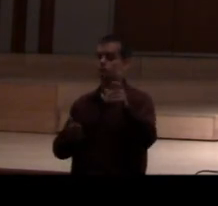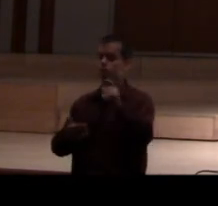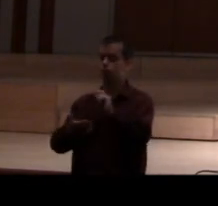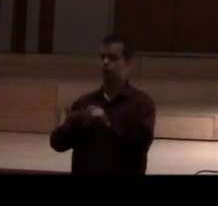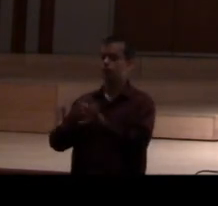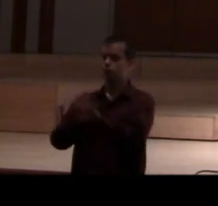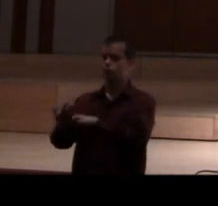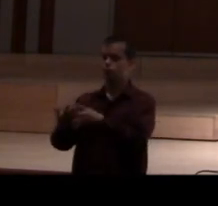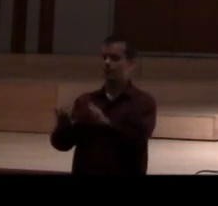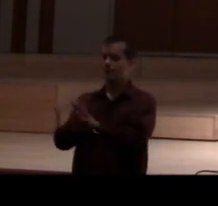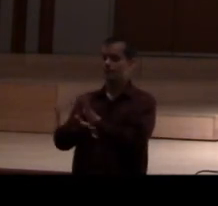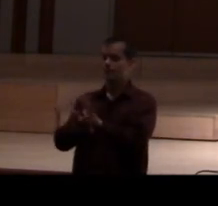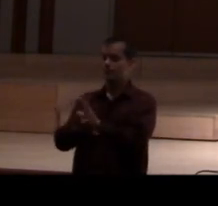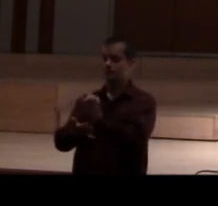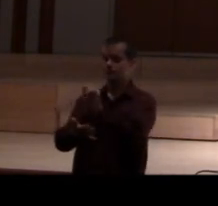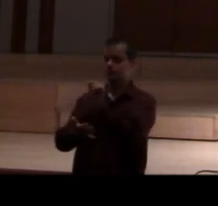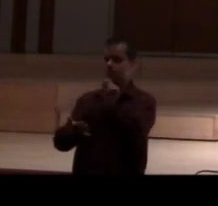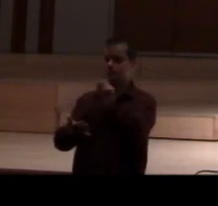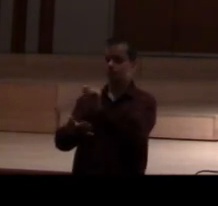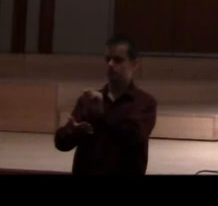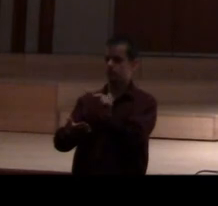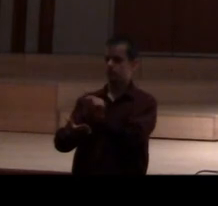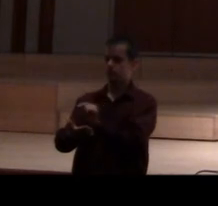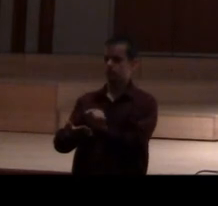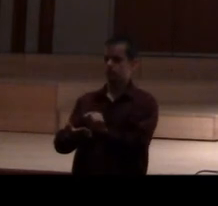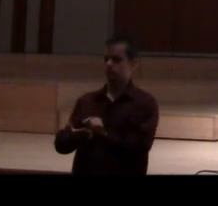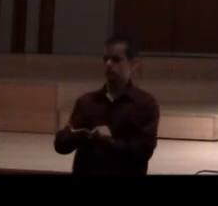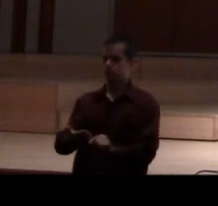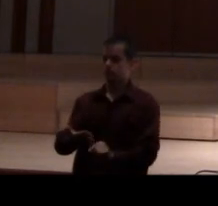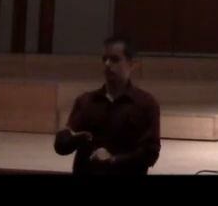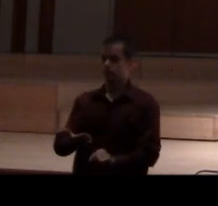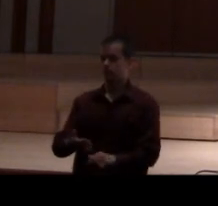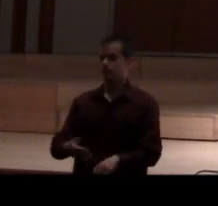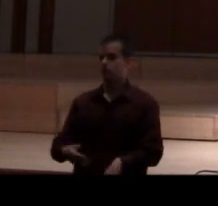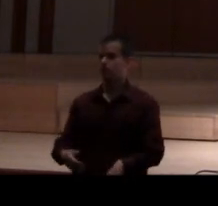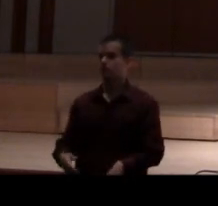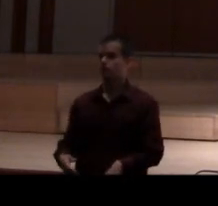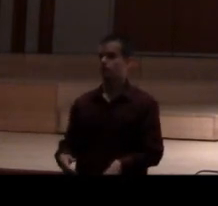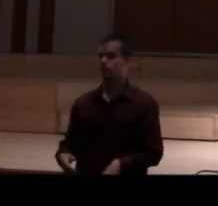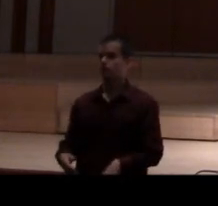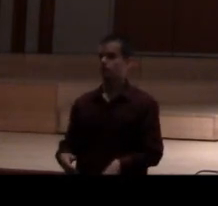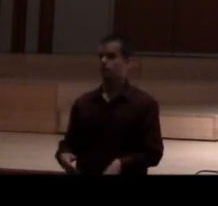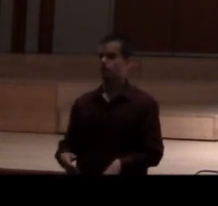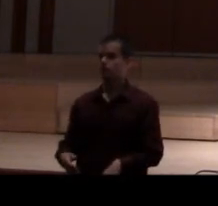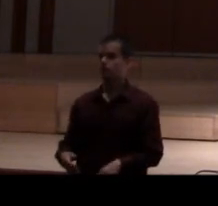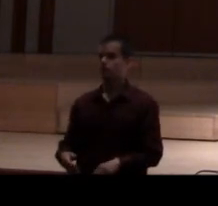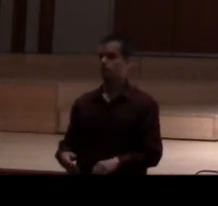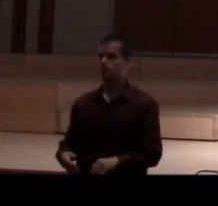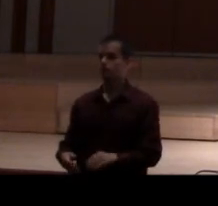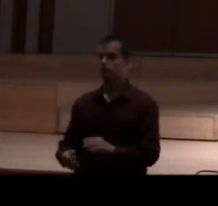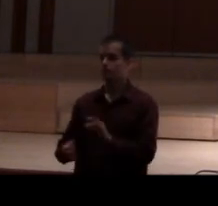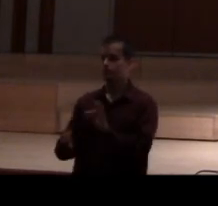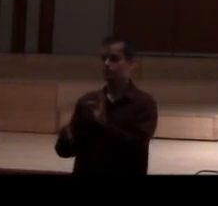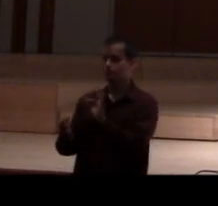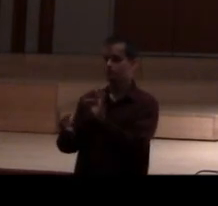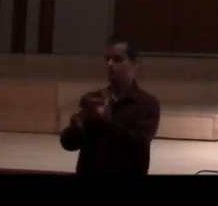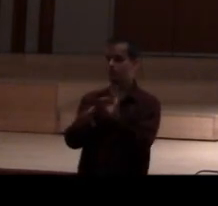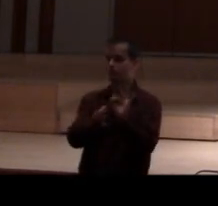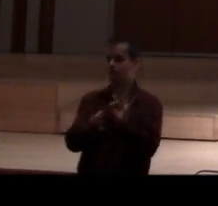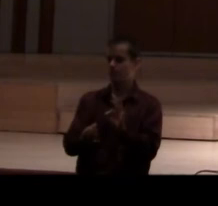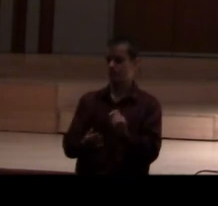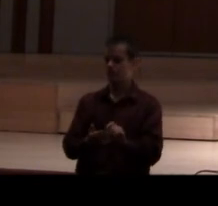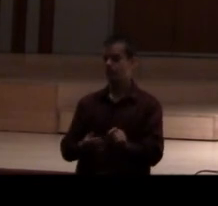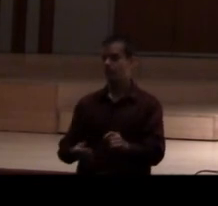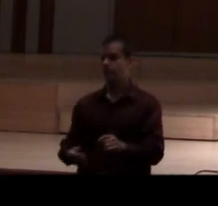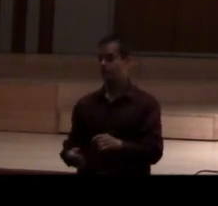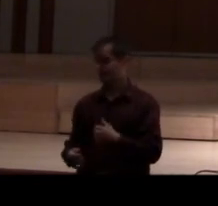order. So I never had to speak to my kids about how our letters look. They would just look at that and go, okay, they'll have to be able to read it. And so